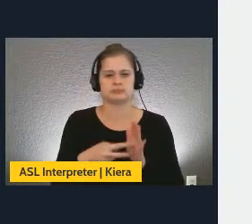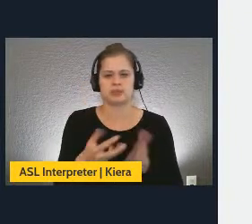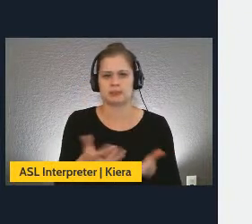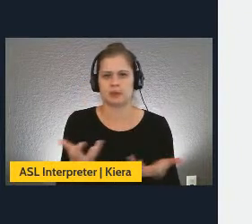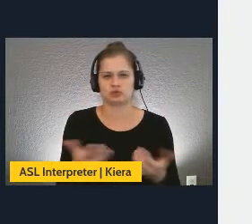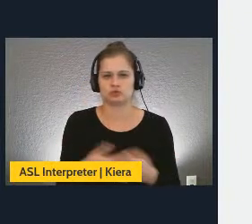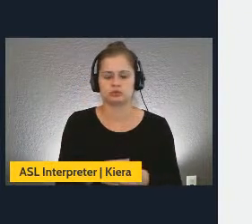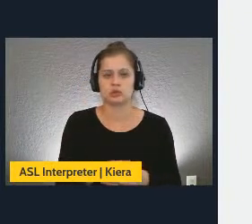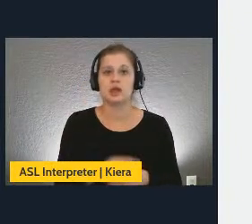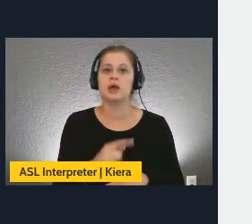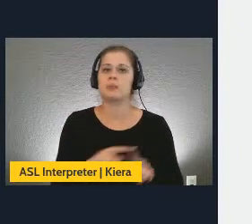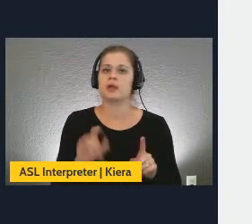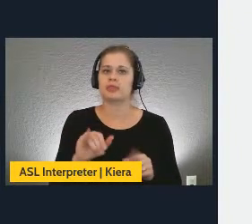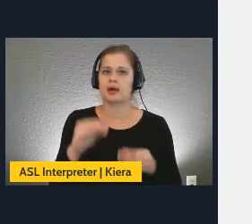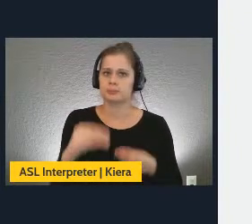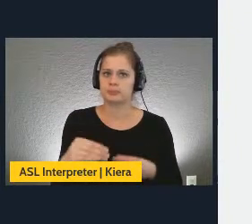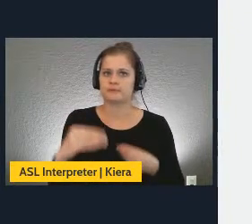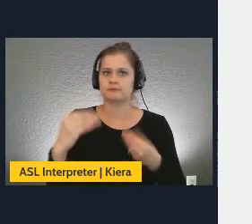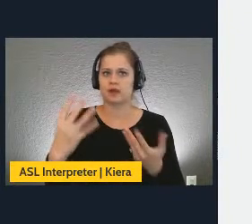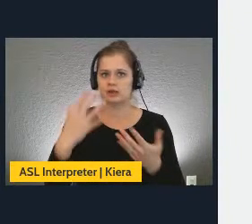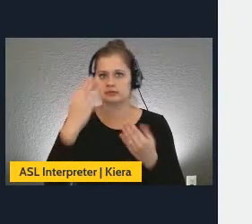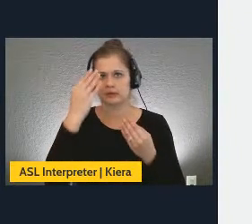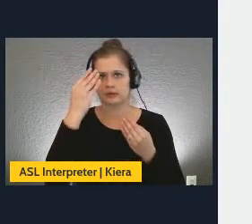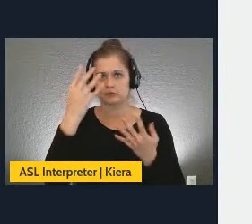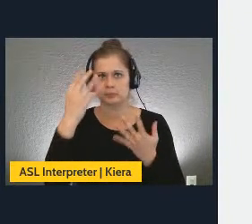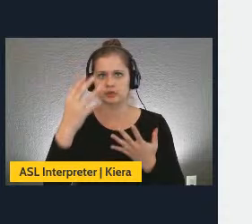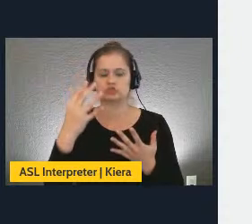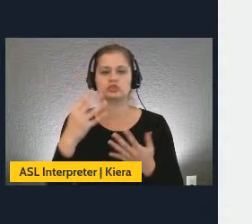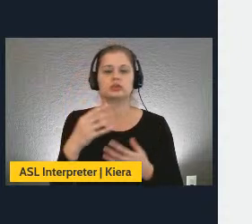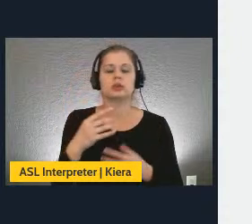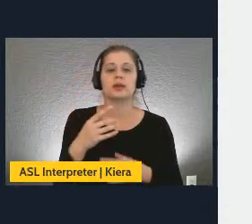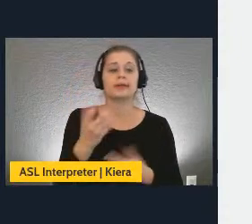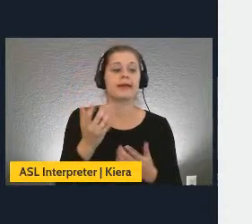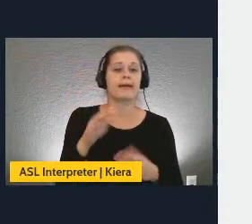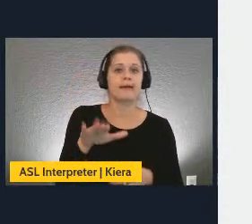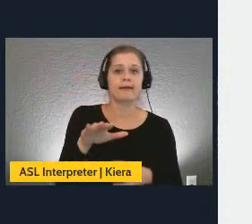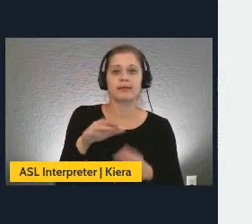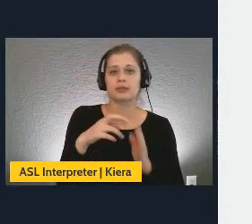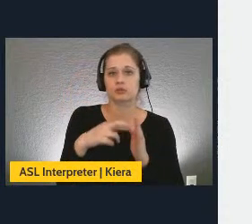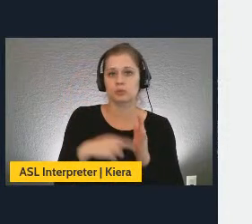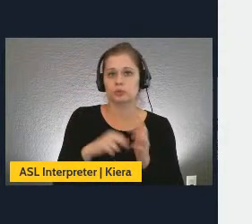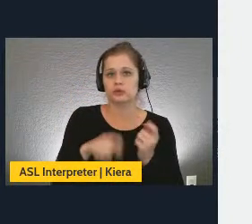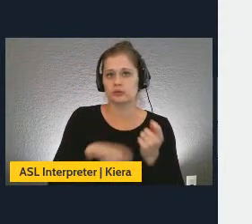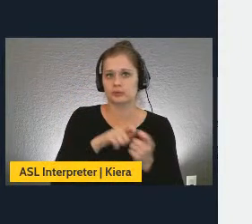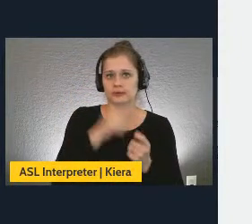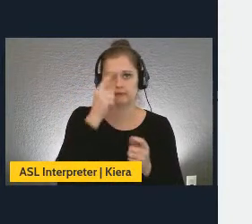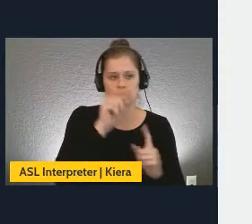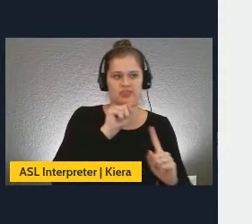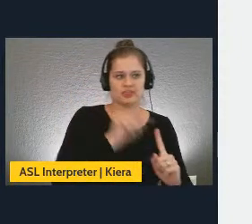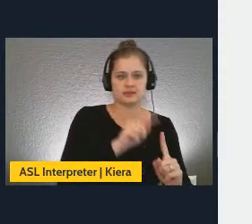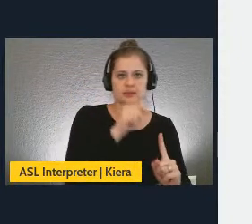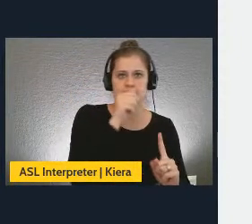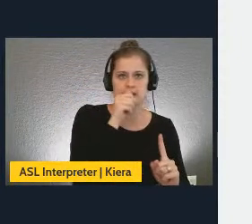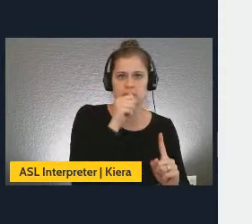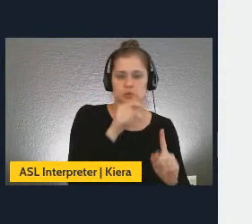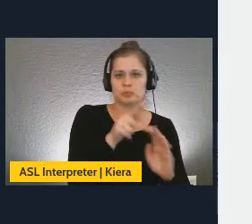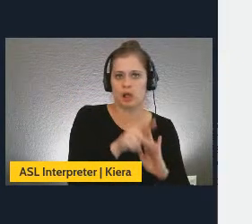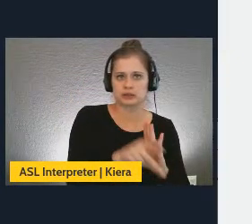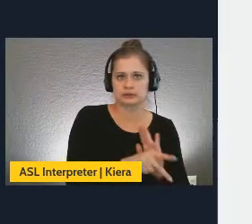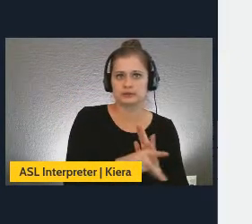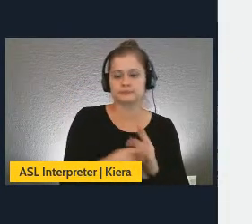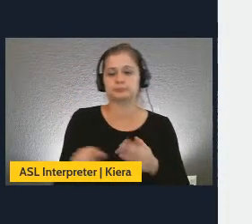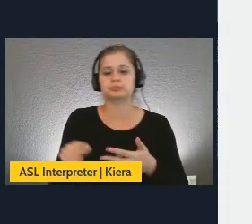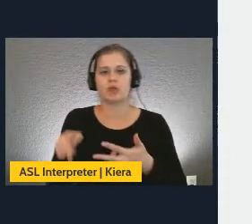provides information that we saw in the console about like, hey, this rule is specifically for that password policy. The other 2 rules are for those